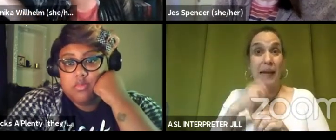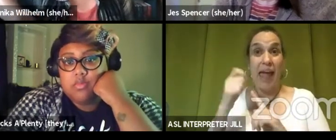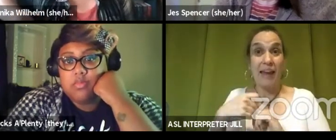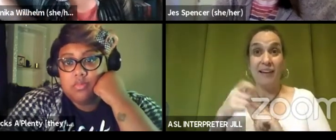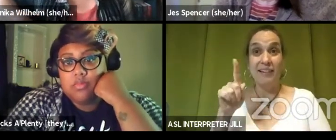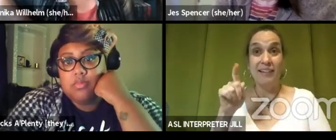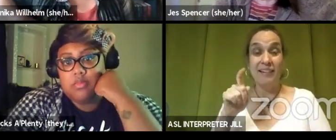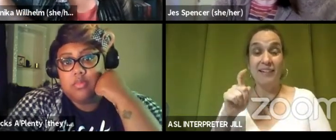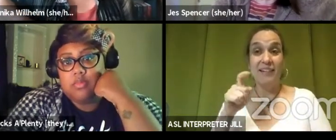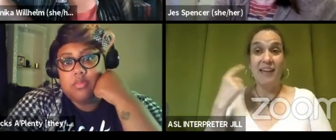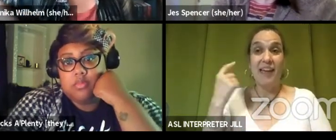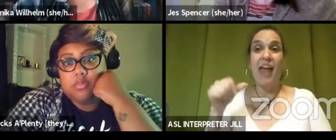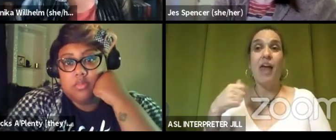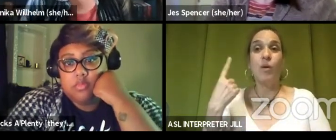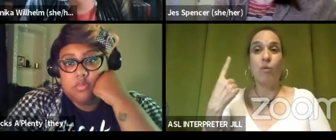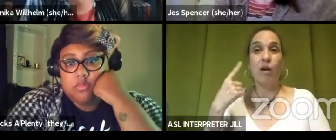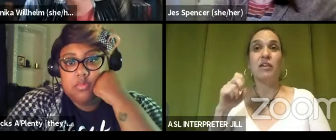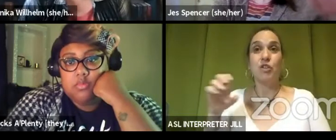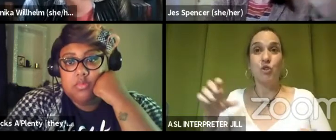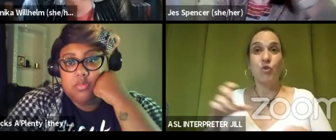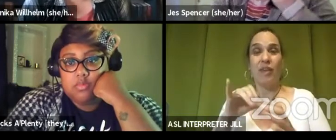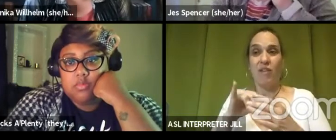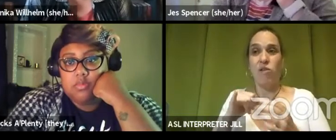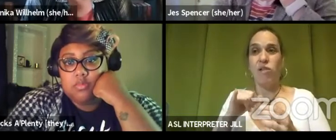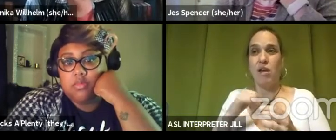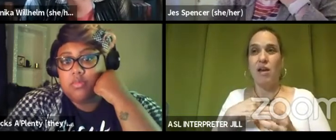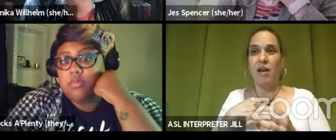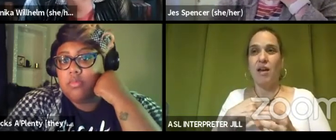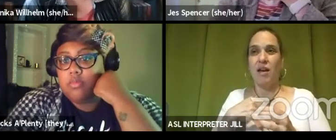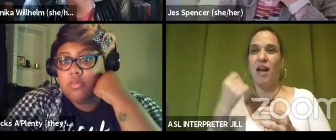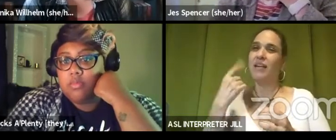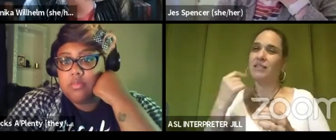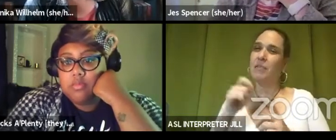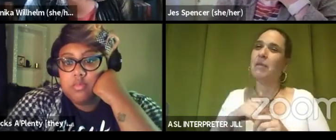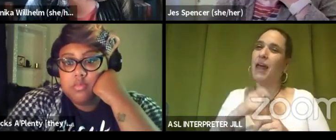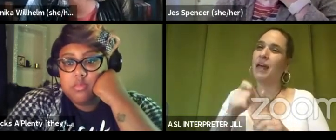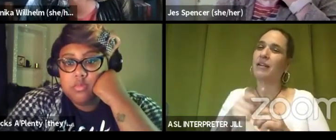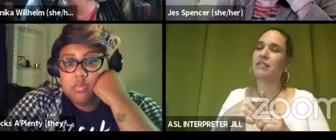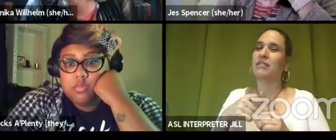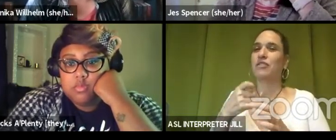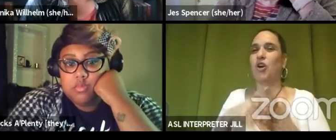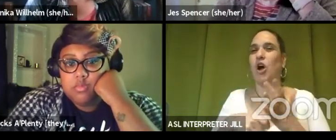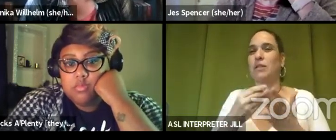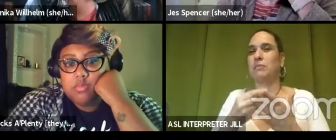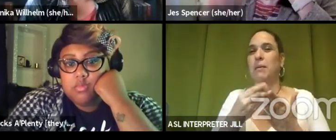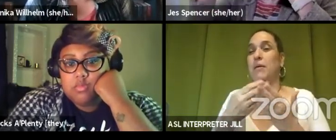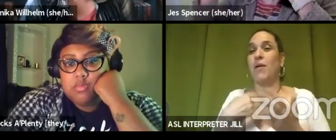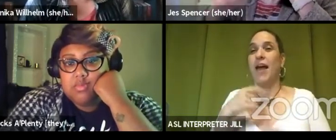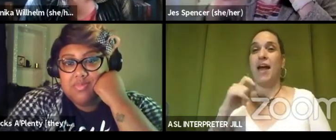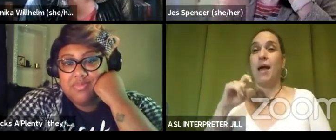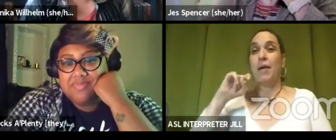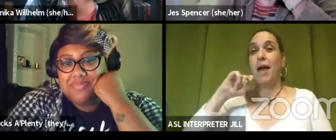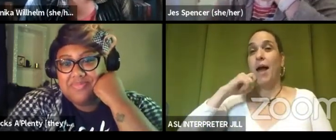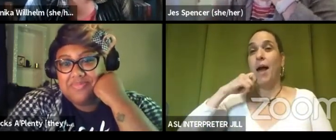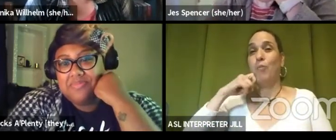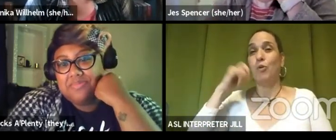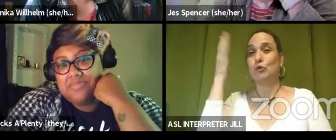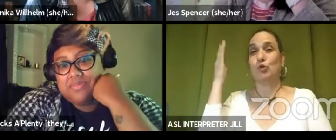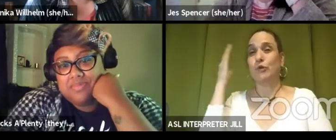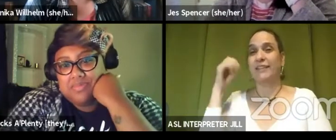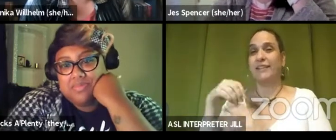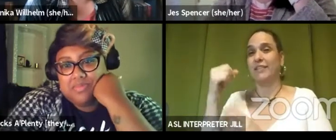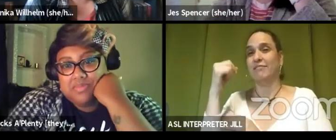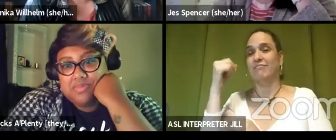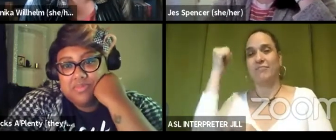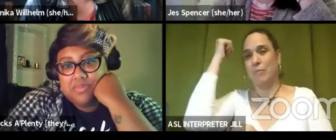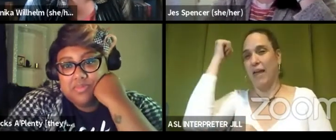Anyone can do that. And I get the banana costs money, but whatever. I don't know. Maybe you have an apple tree in your backyard, but whatever. Like, you know, we can break that down later. But you know what I mean?